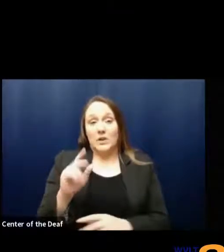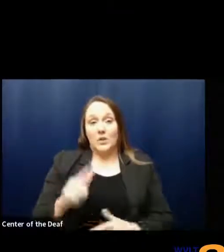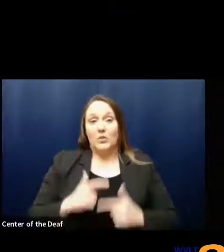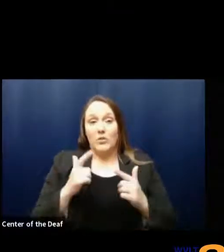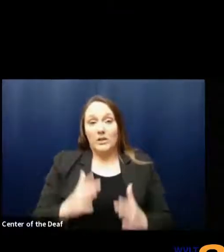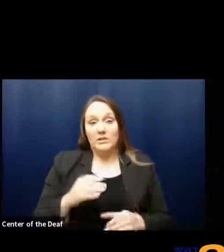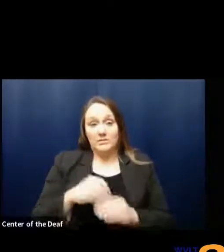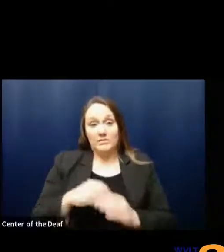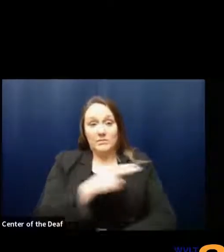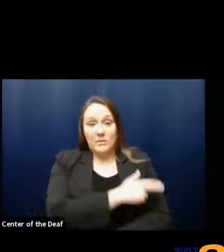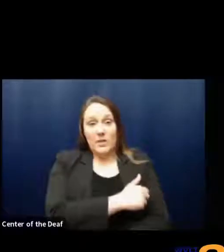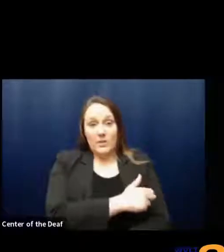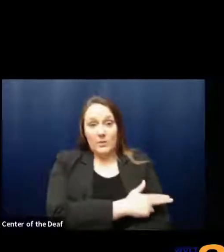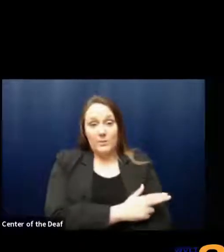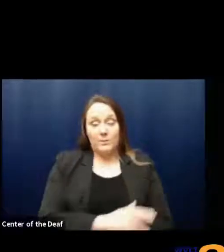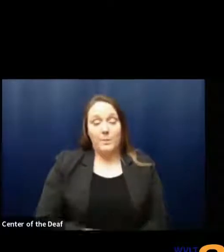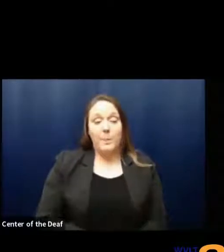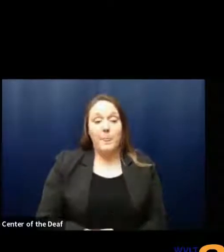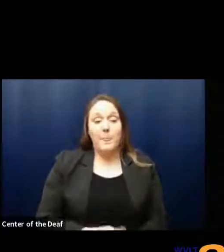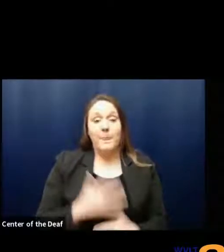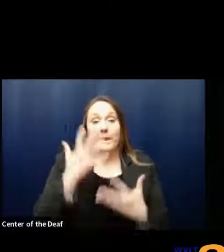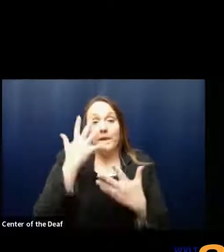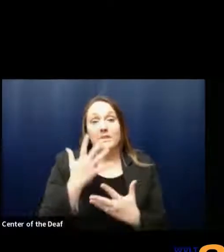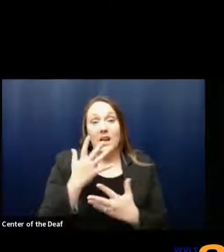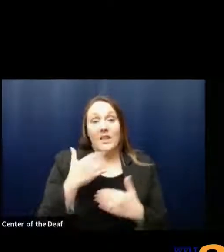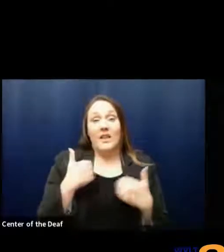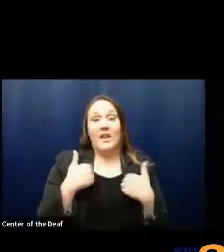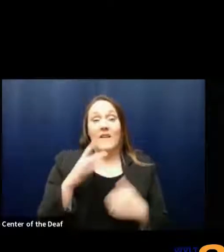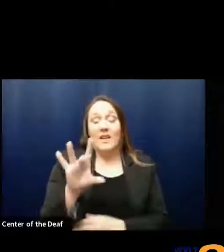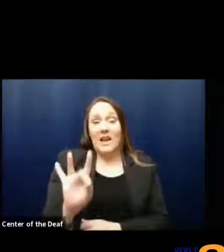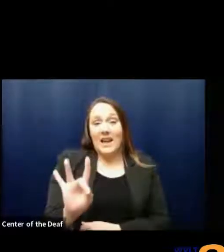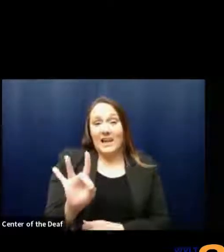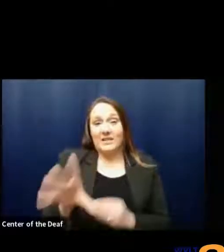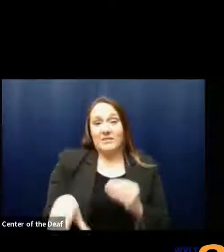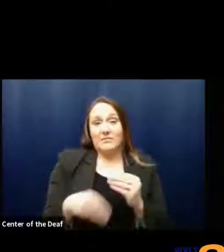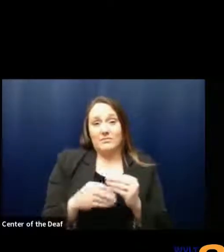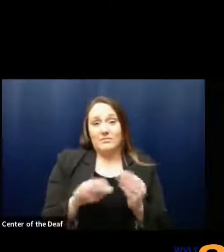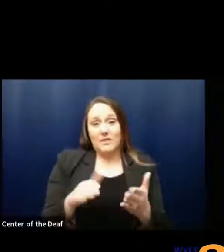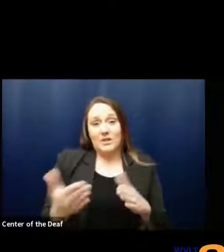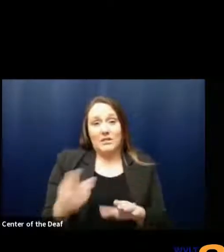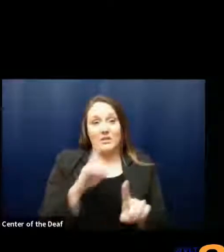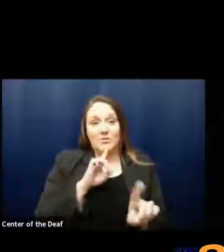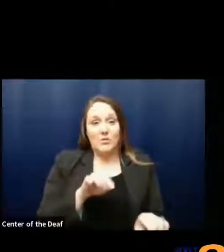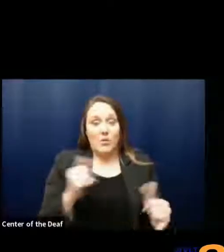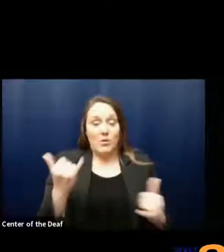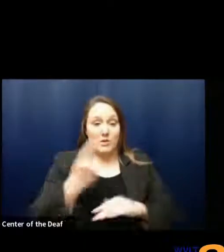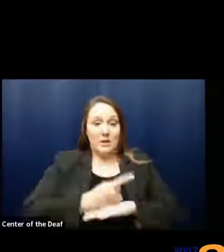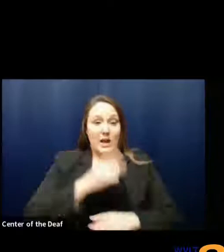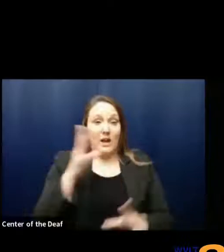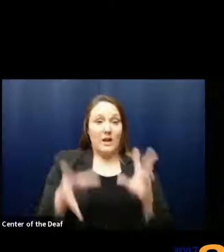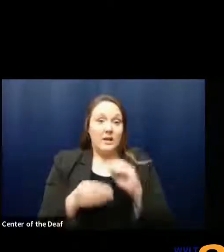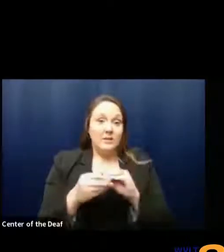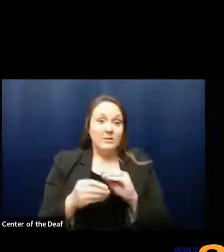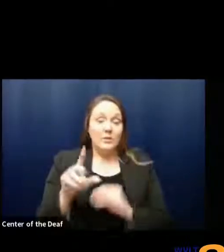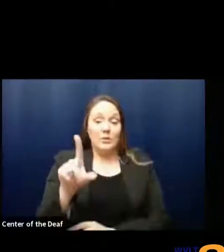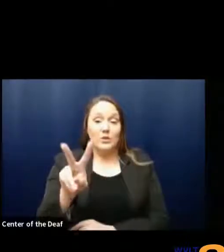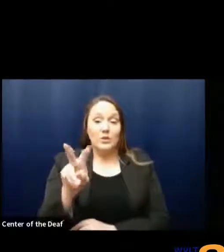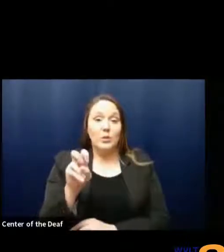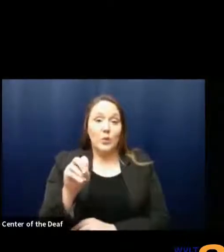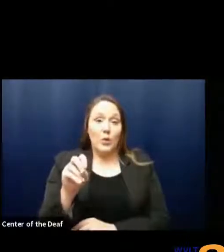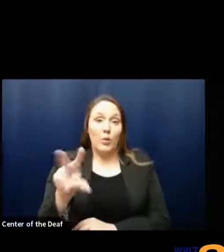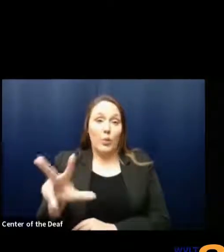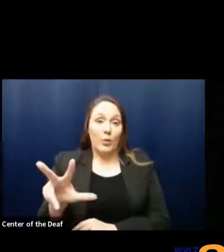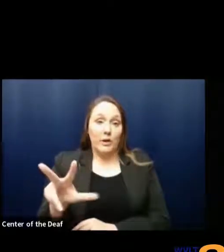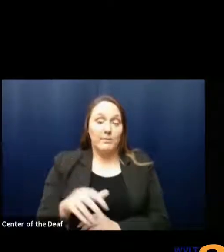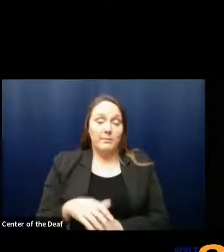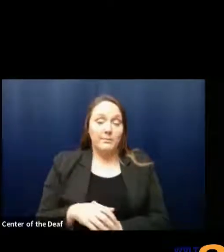hospitalized. Sadly, we have 8 additional deaths to report today, raising our total to 203. And now we'll